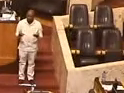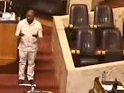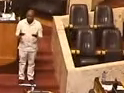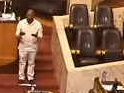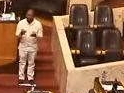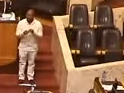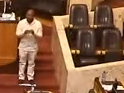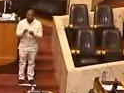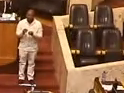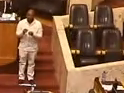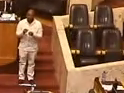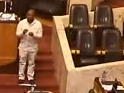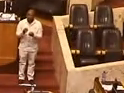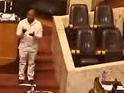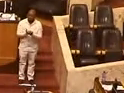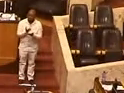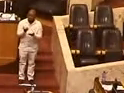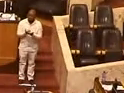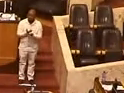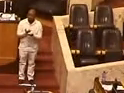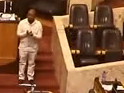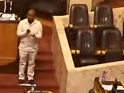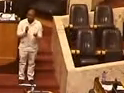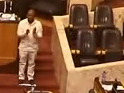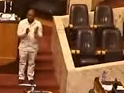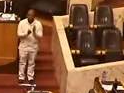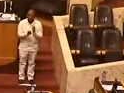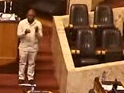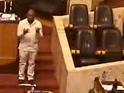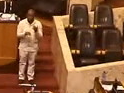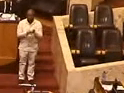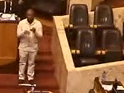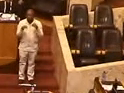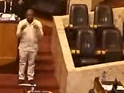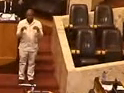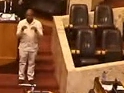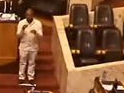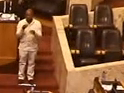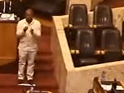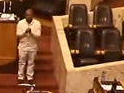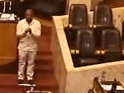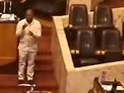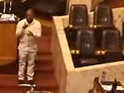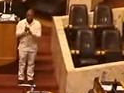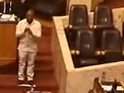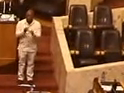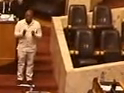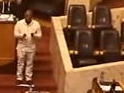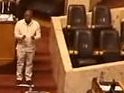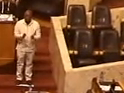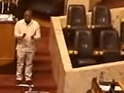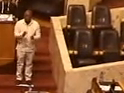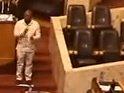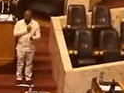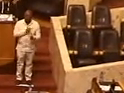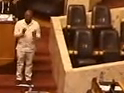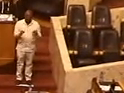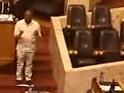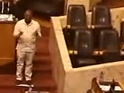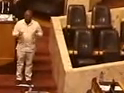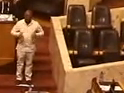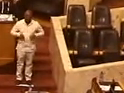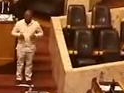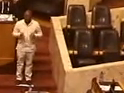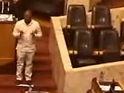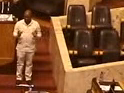regarding economic spin-offs as it relates to business and work opportunities, because we cannot accept that we